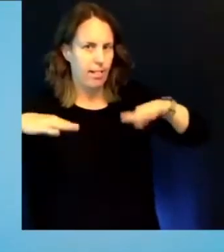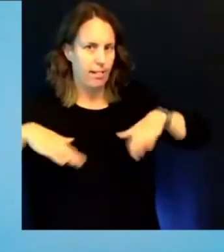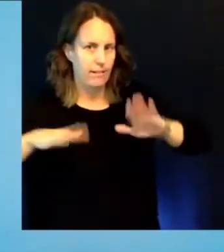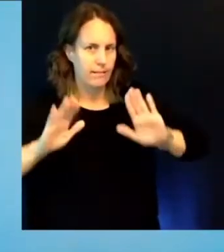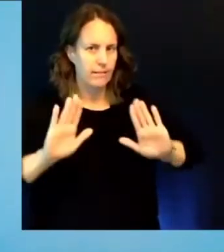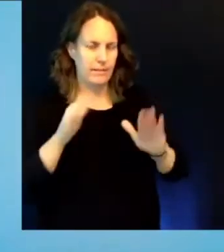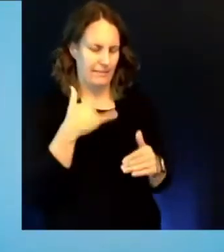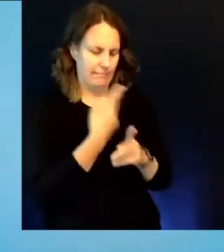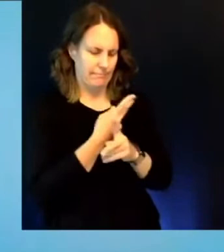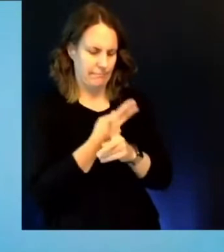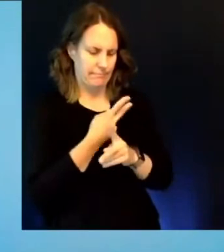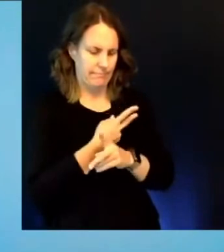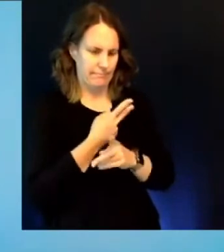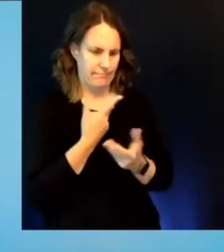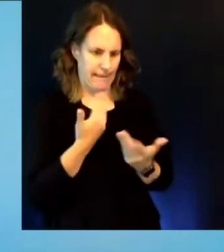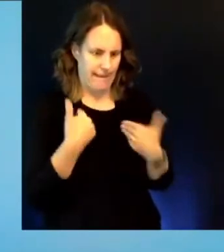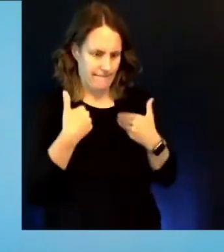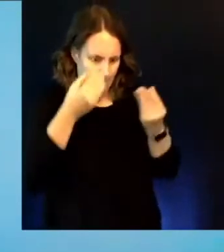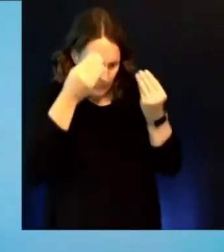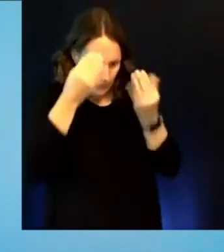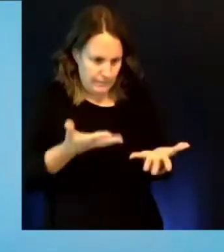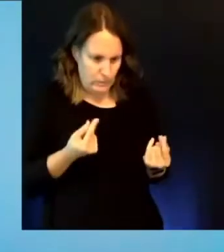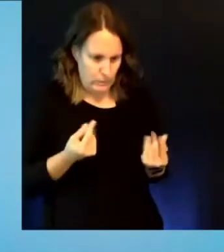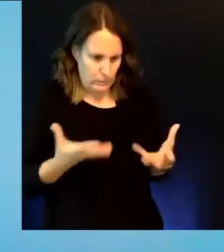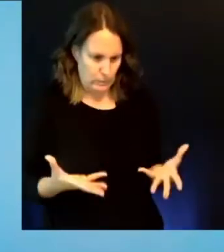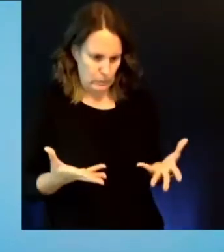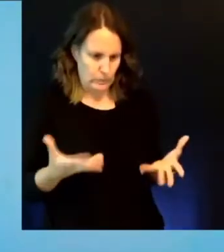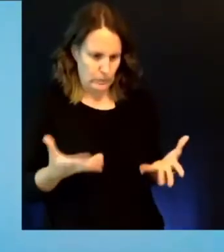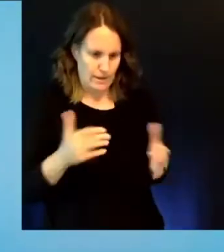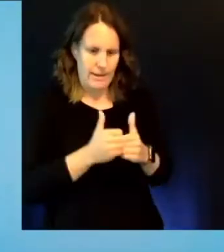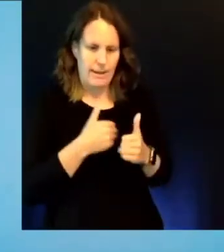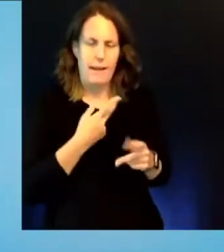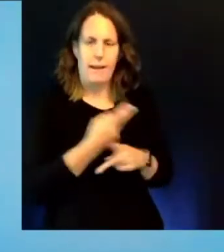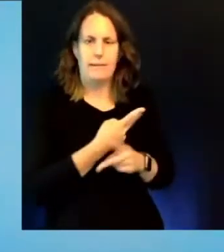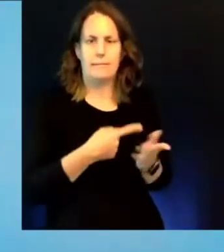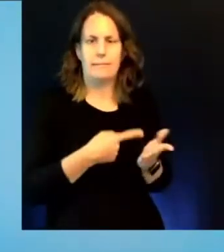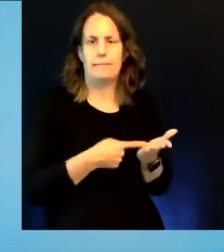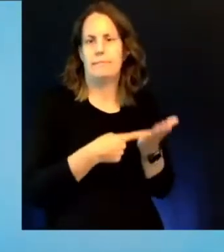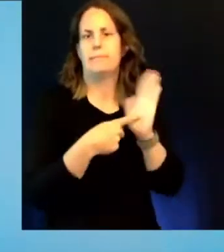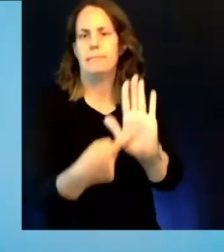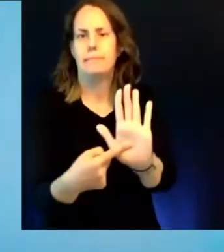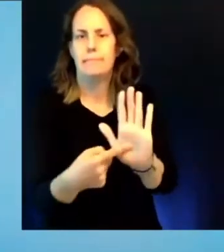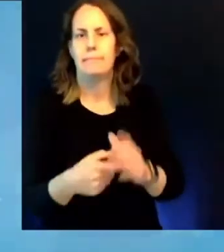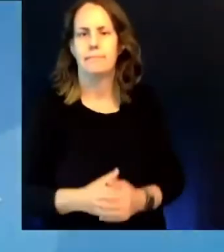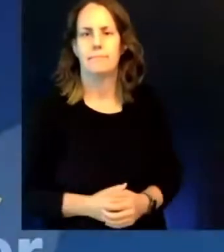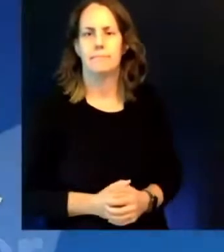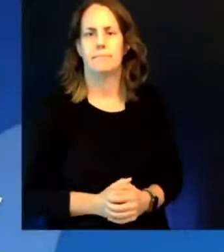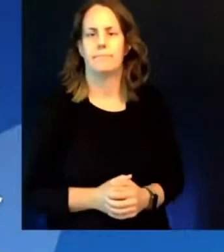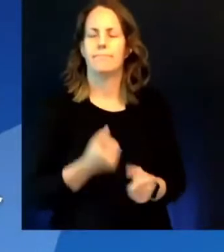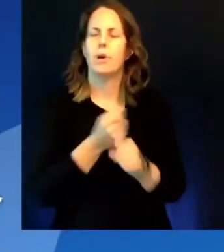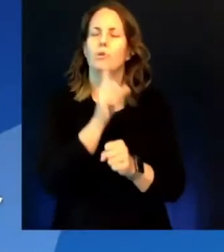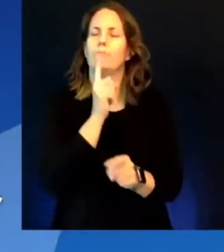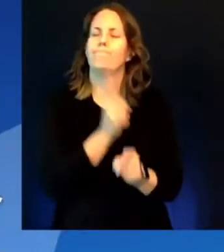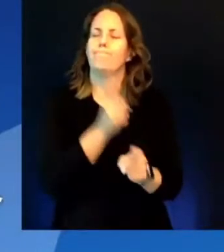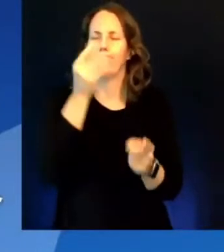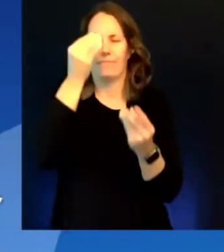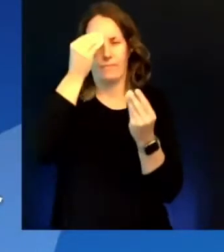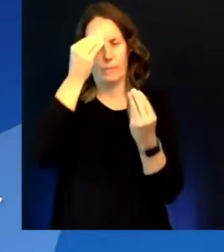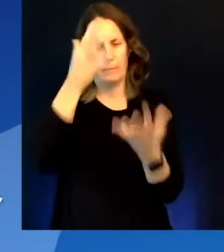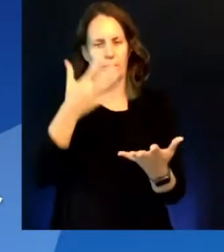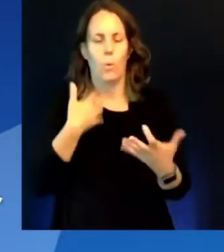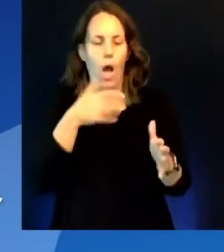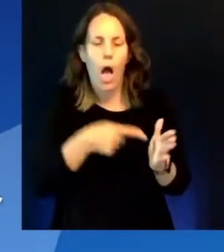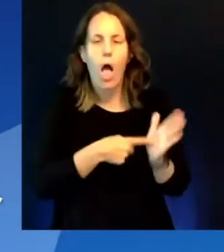data and make sure we're accurately telling the story of what's happening in Wisconsin. Thank you. Now to